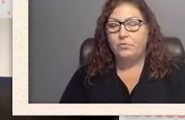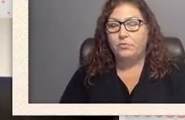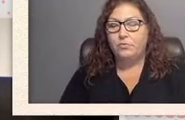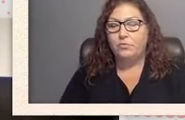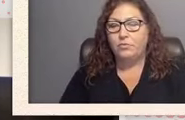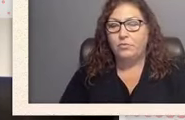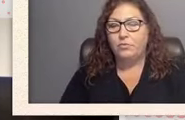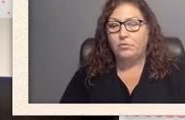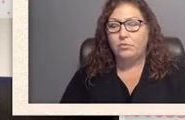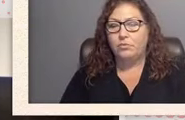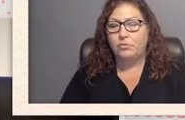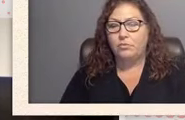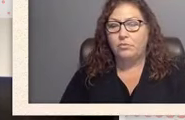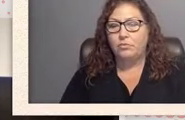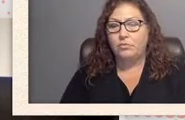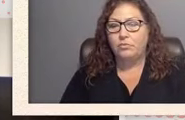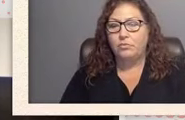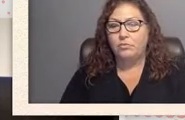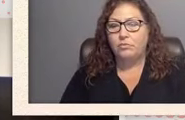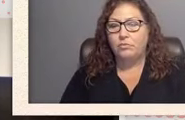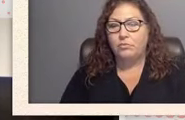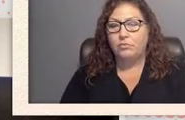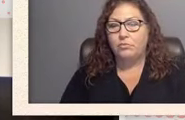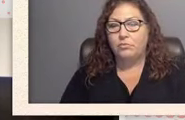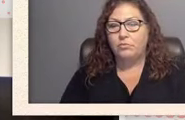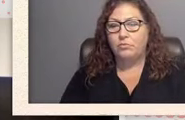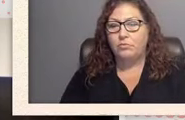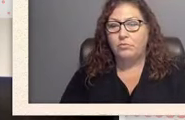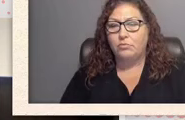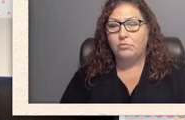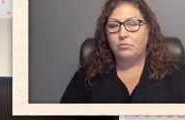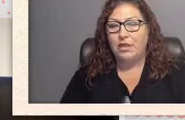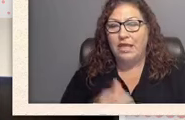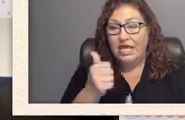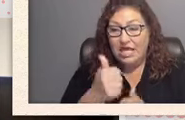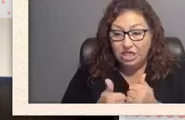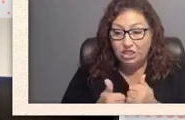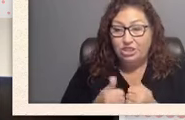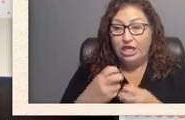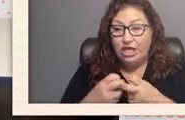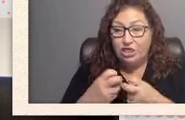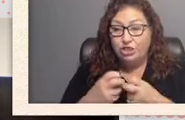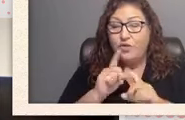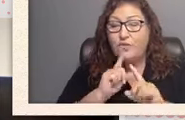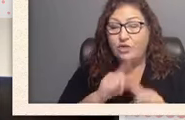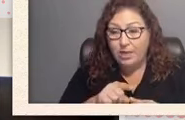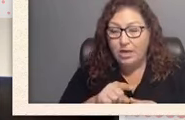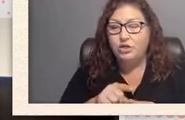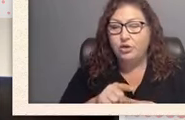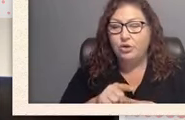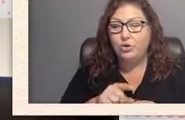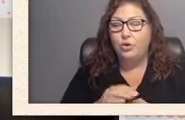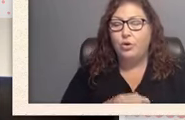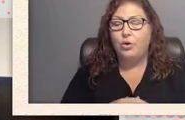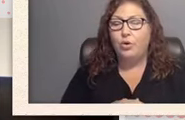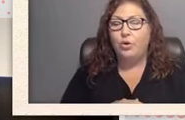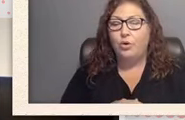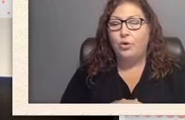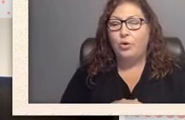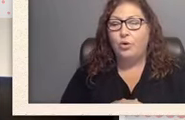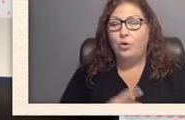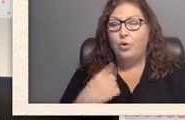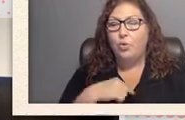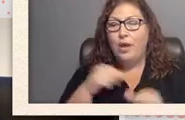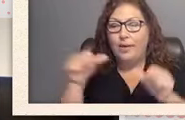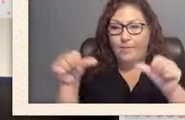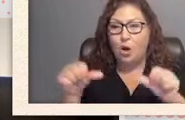each issue they responded to, we posted on social